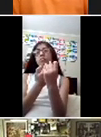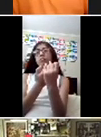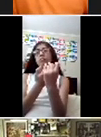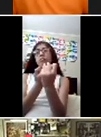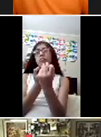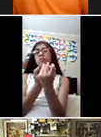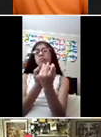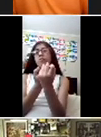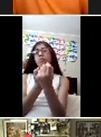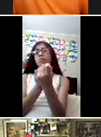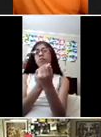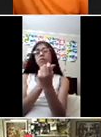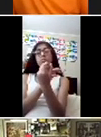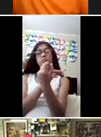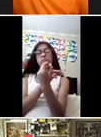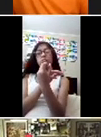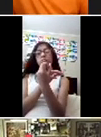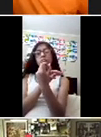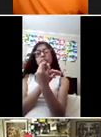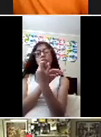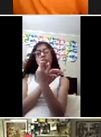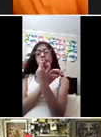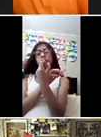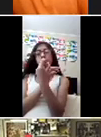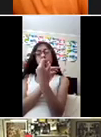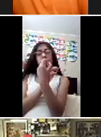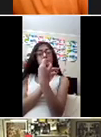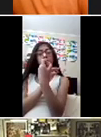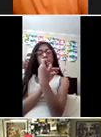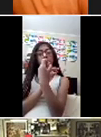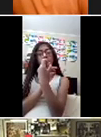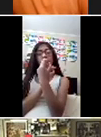John, man? Give me one thing. Give me one thing. Come on, John.